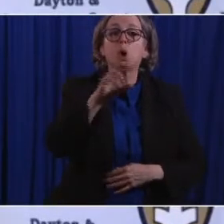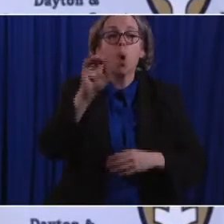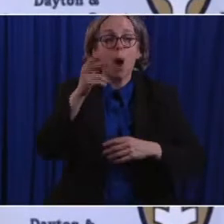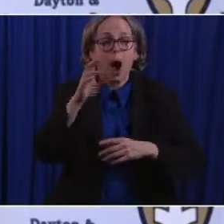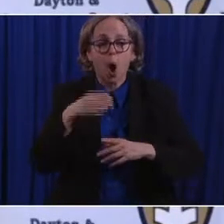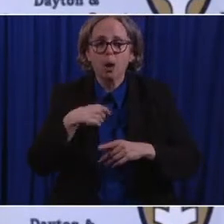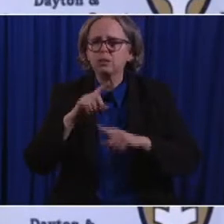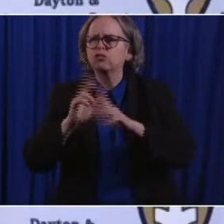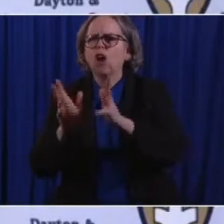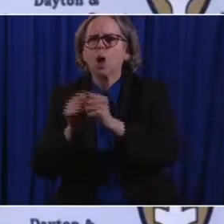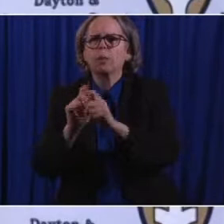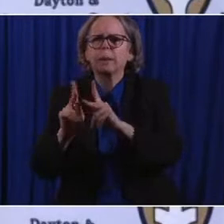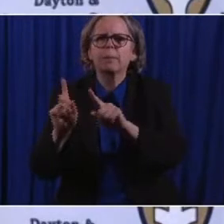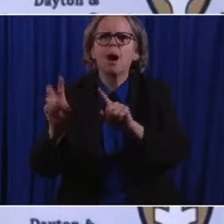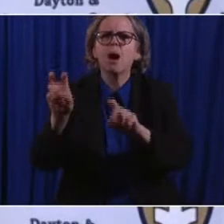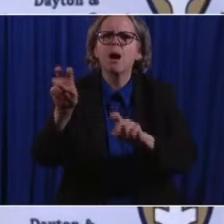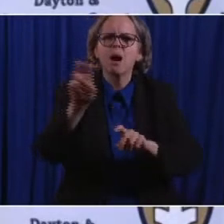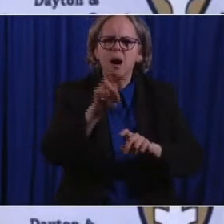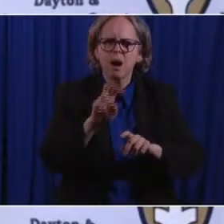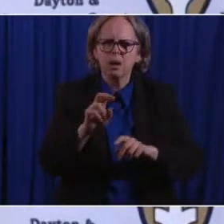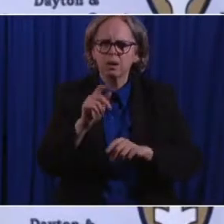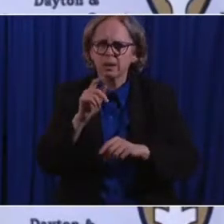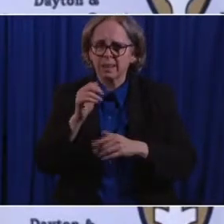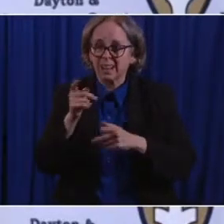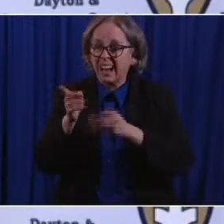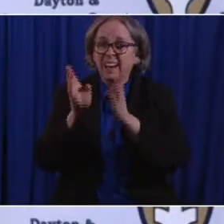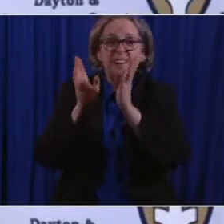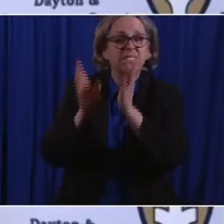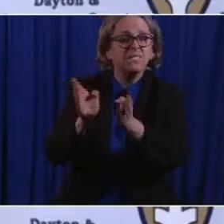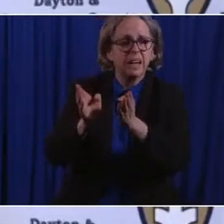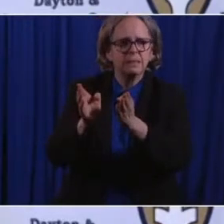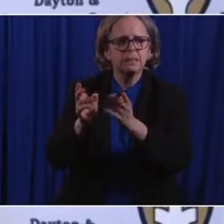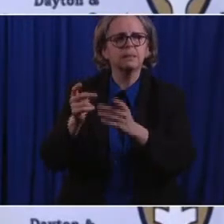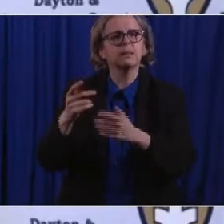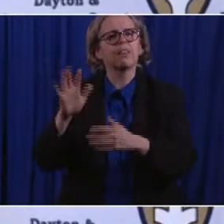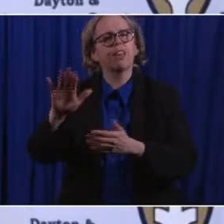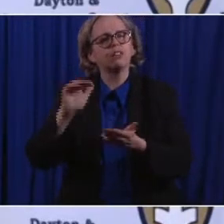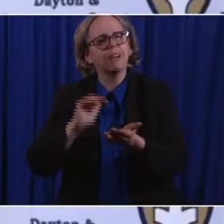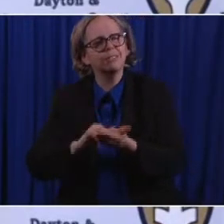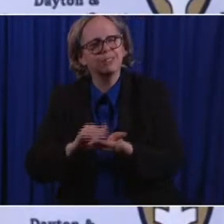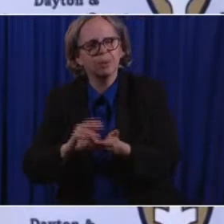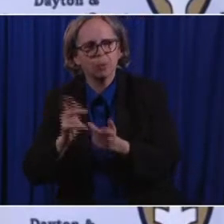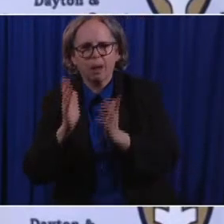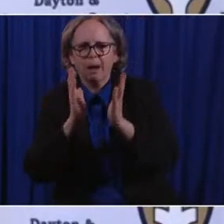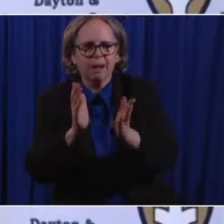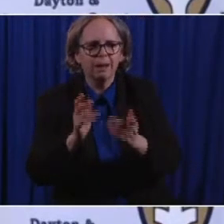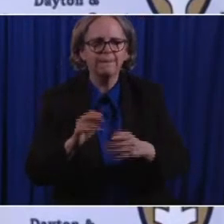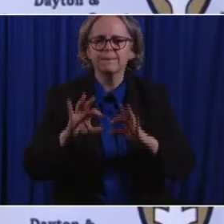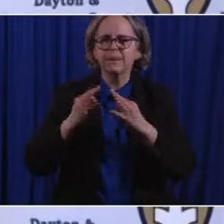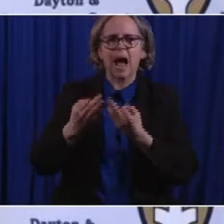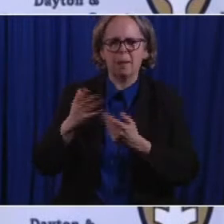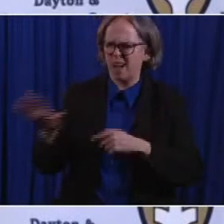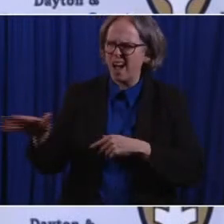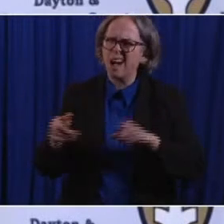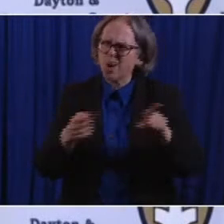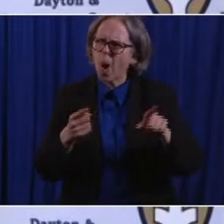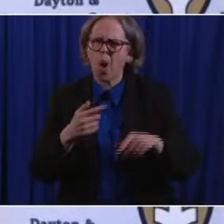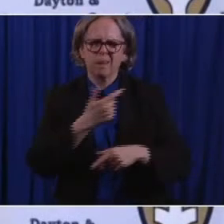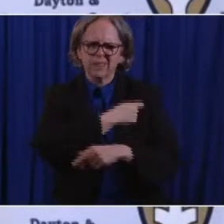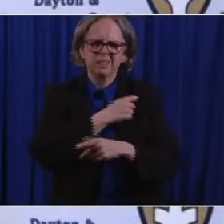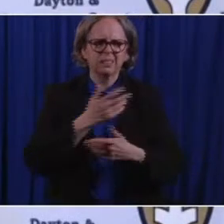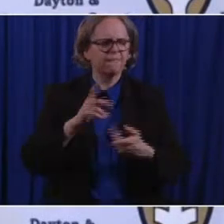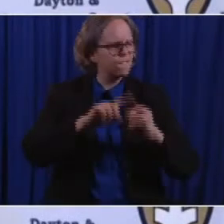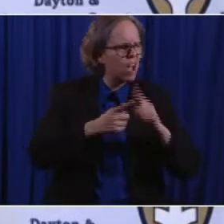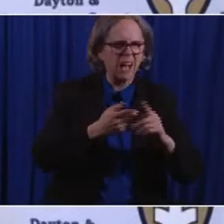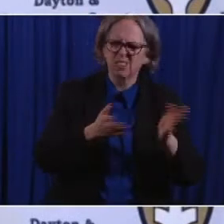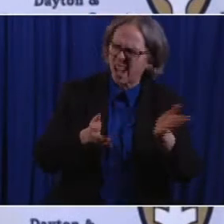own doctor. They're influenced by their spouse. They're influenced by their family, and they're